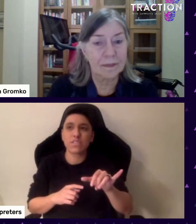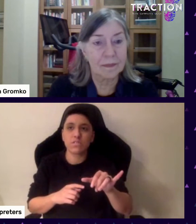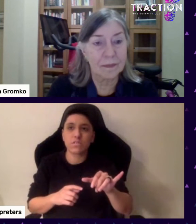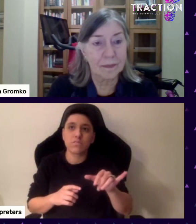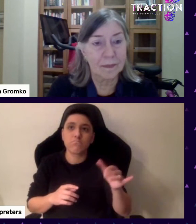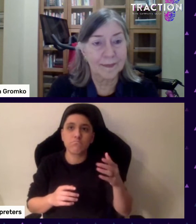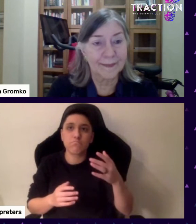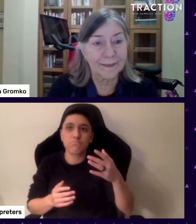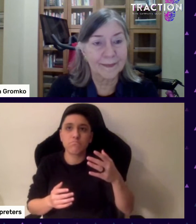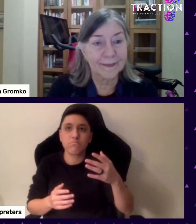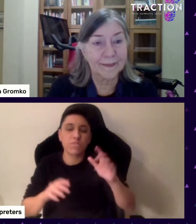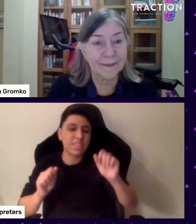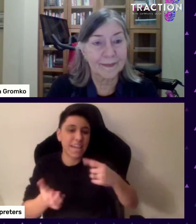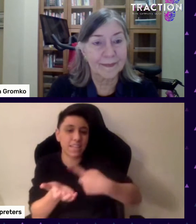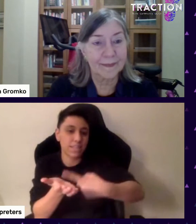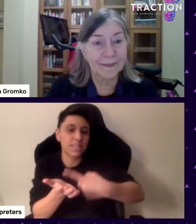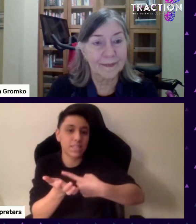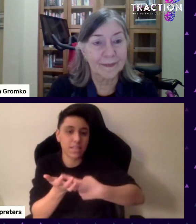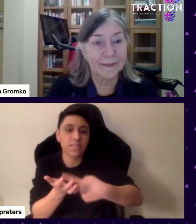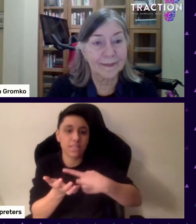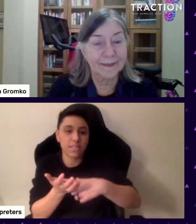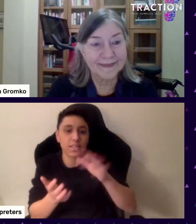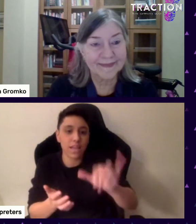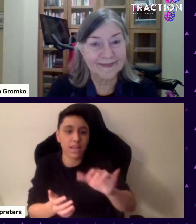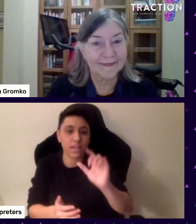that. That reminds me,